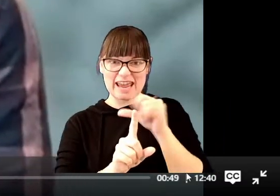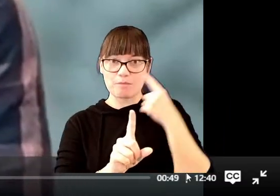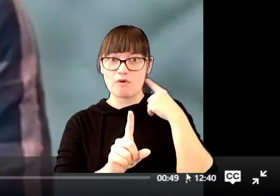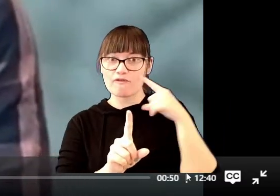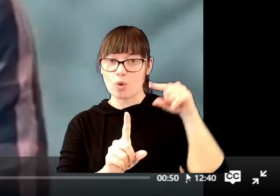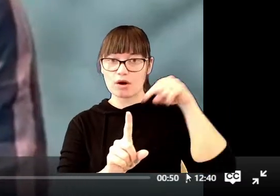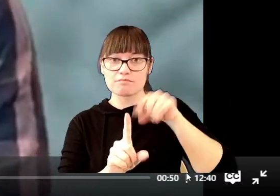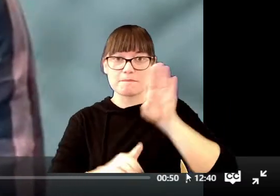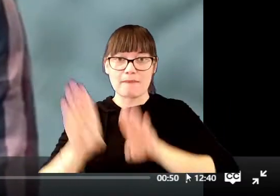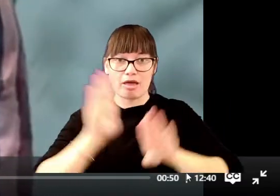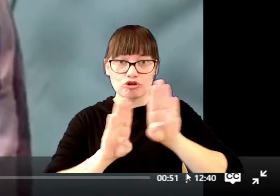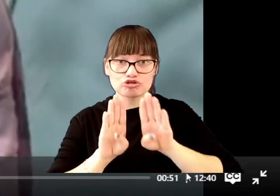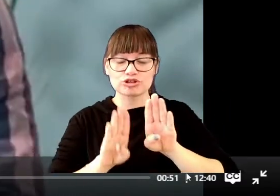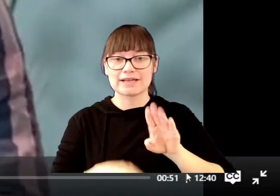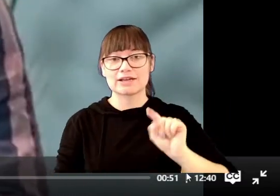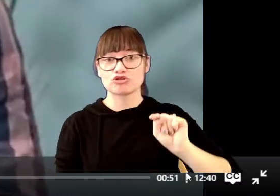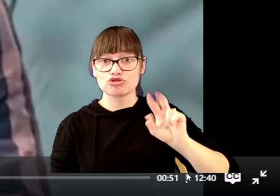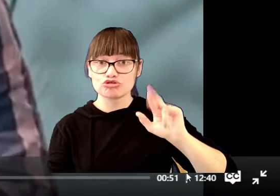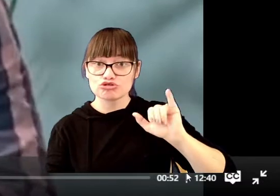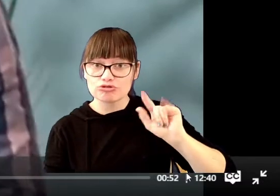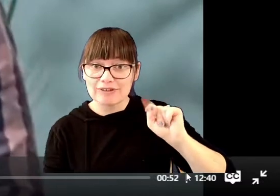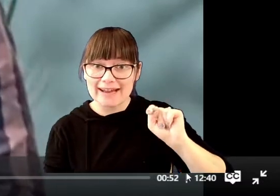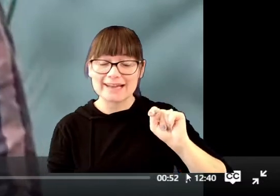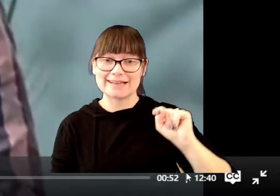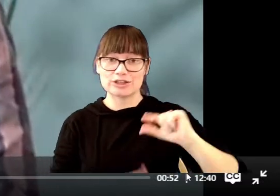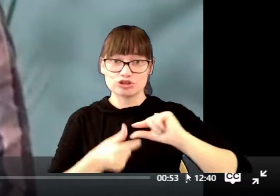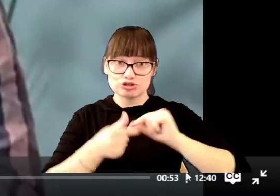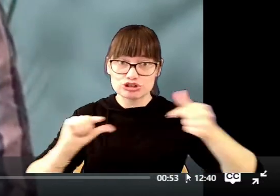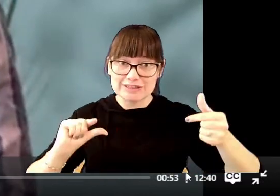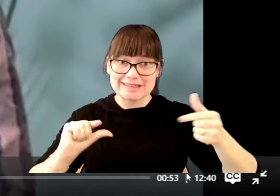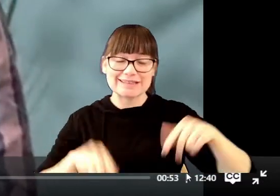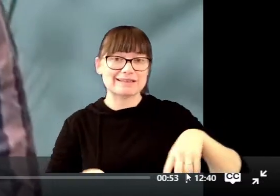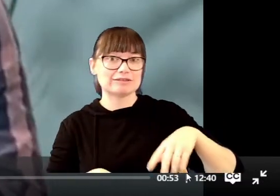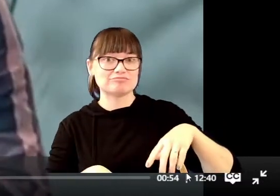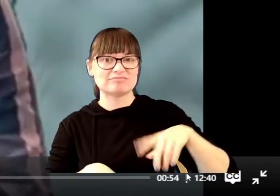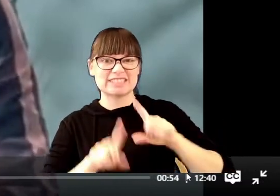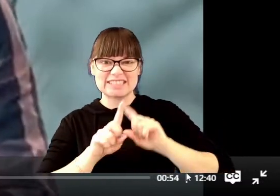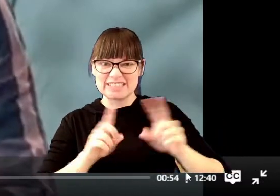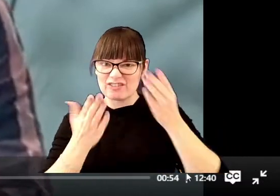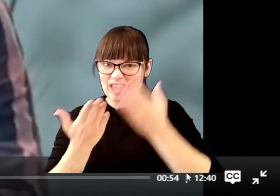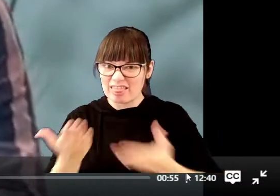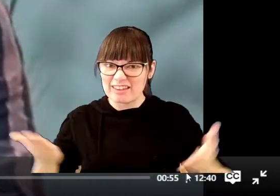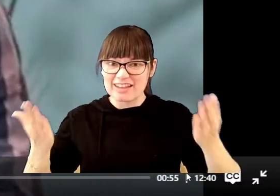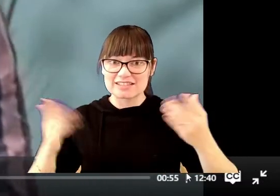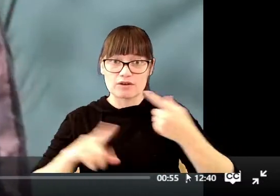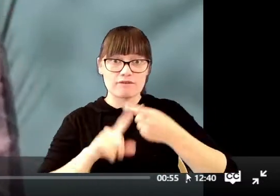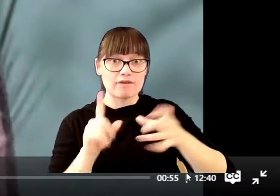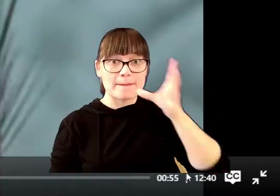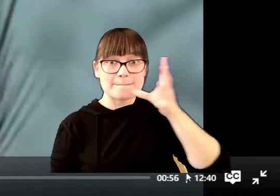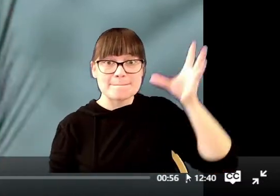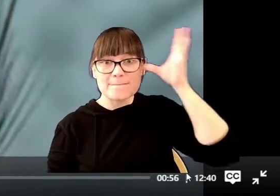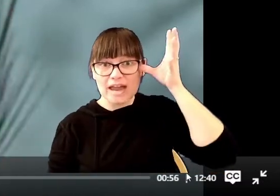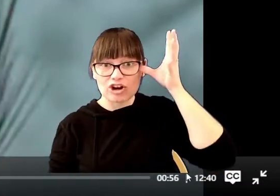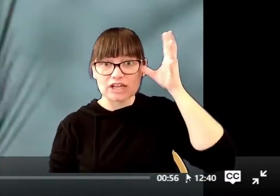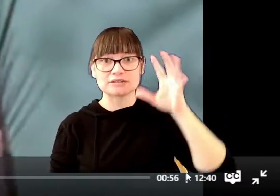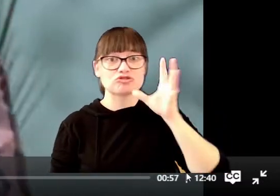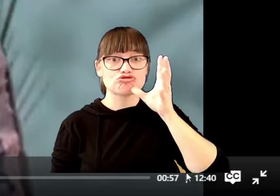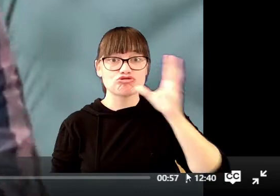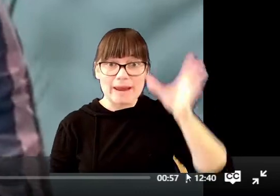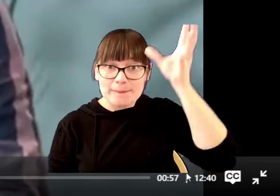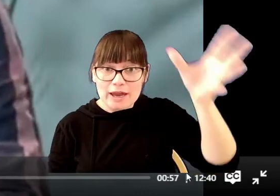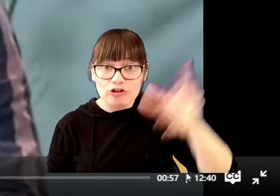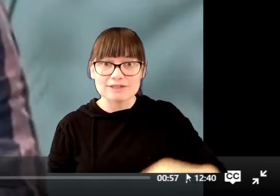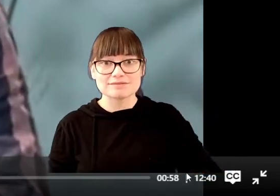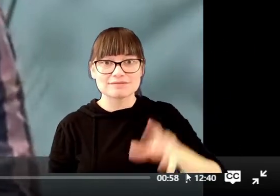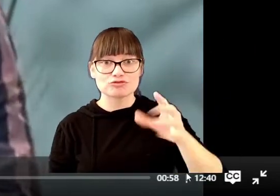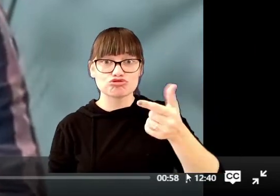and the genes and the alleles that you inherit from your parents. And your parents inherited those from their parents,